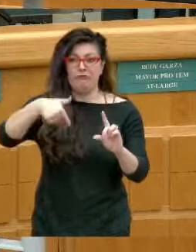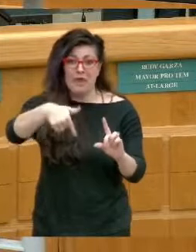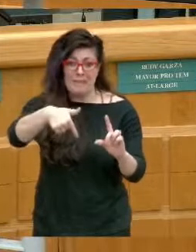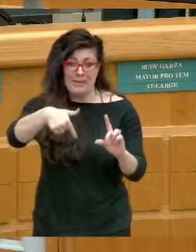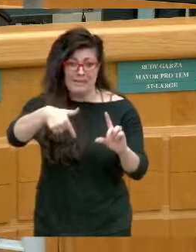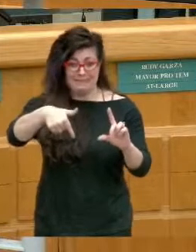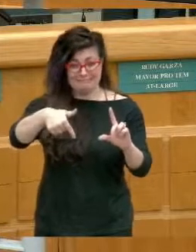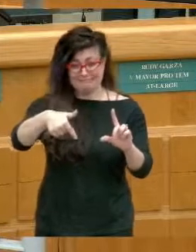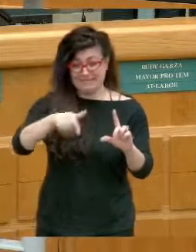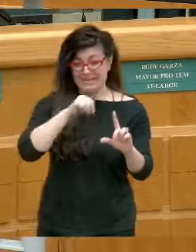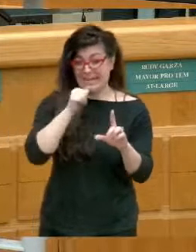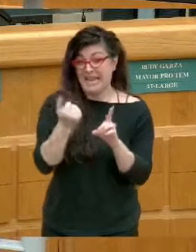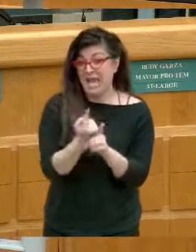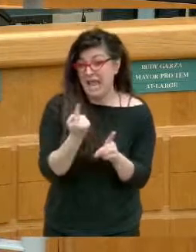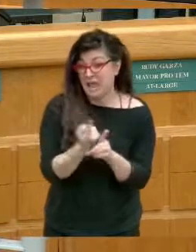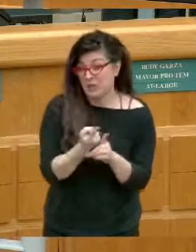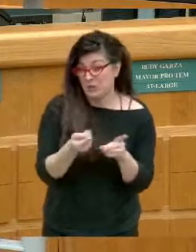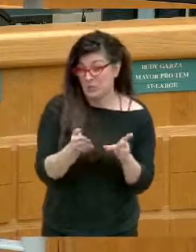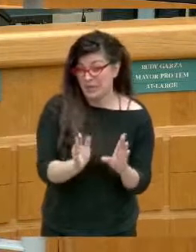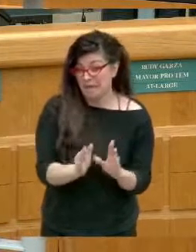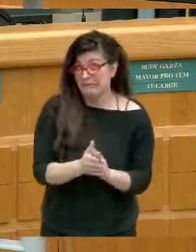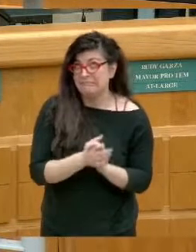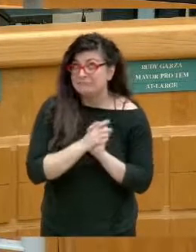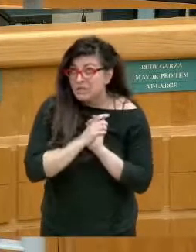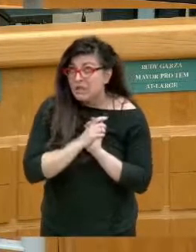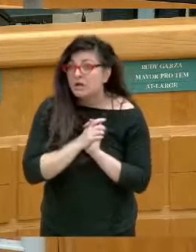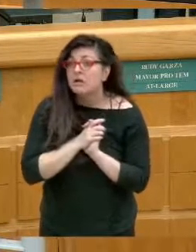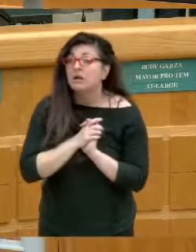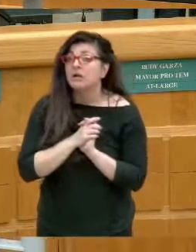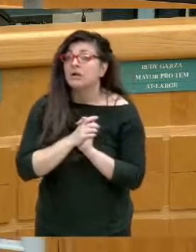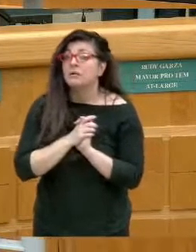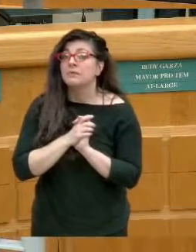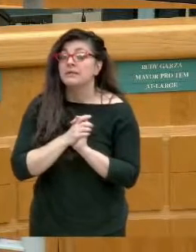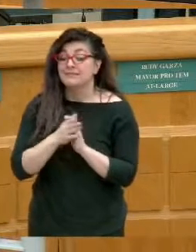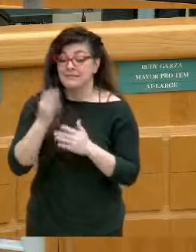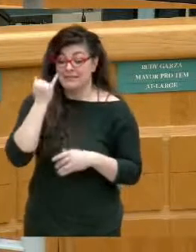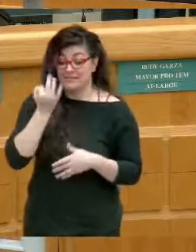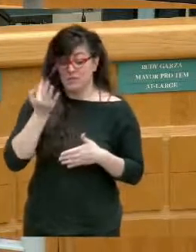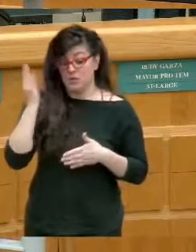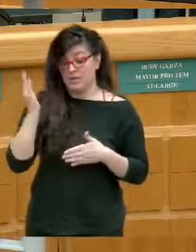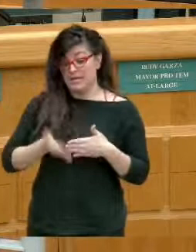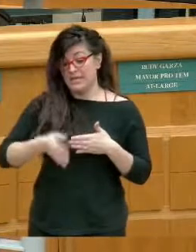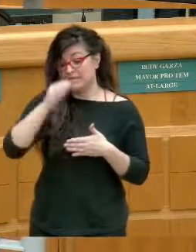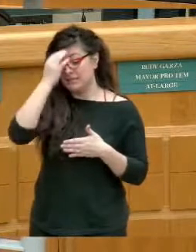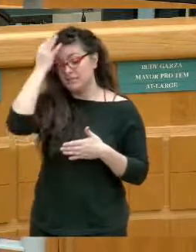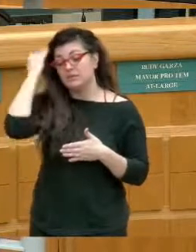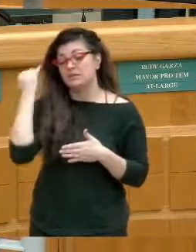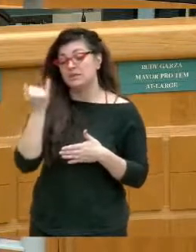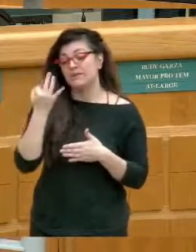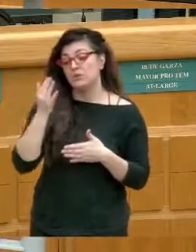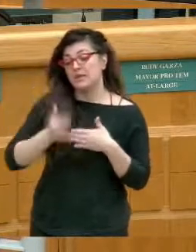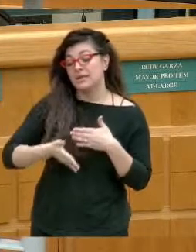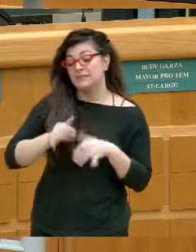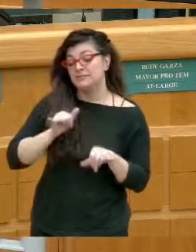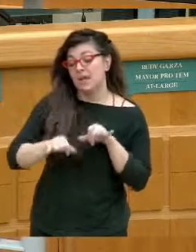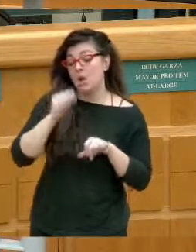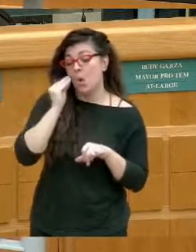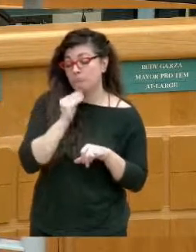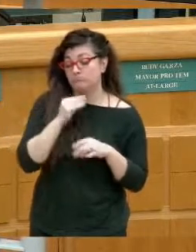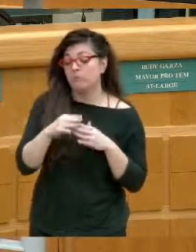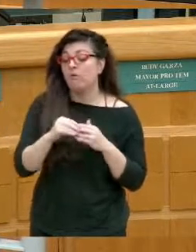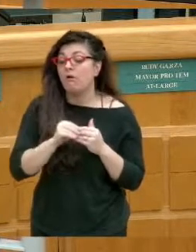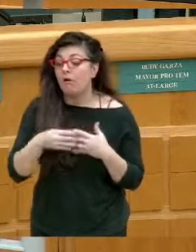think is accurate. Certainly, ending stay-at-home has decreased the effectiveness of